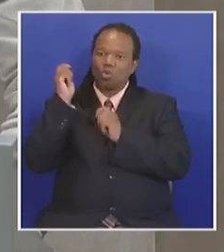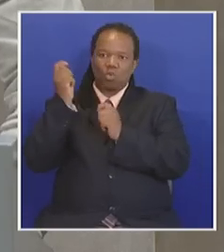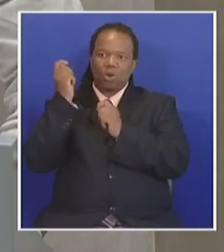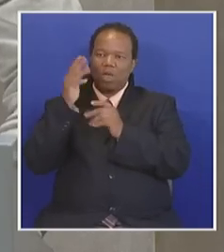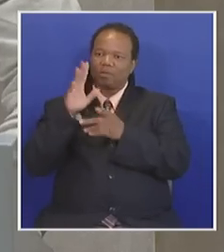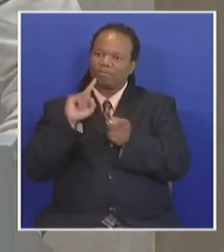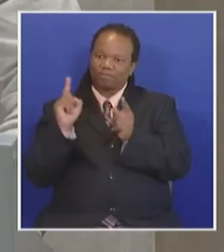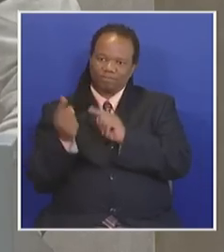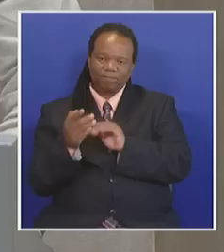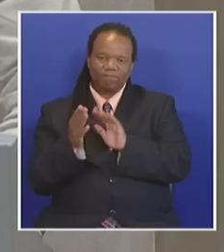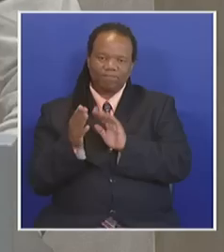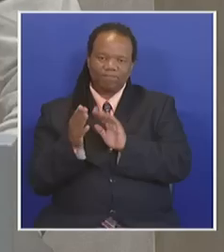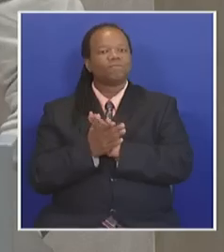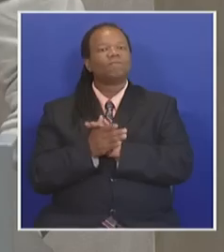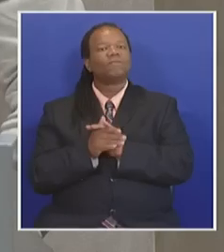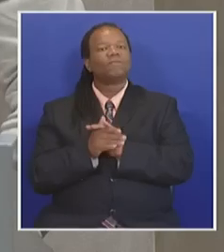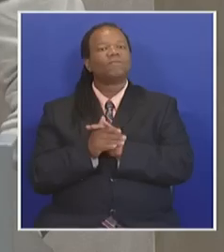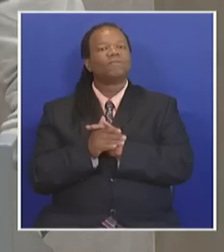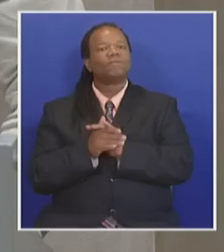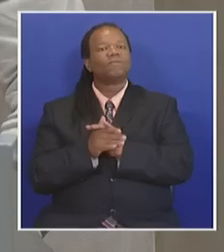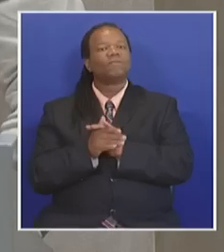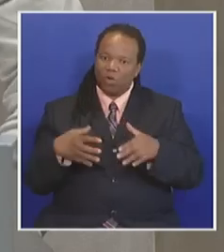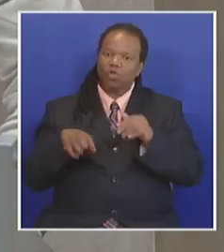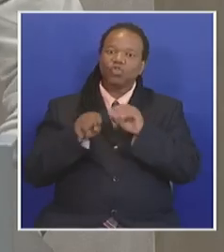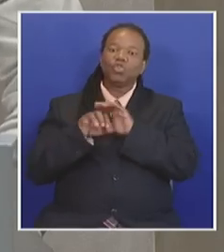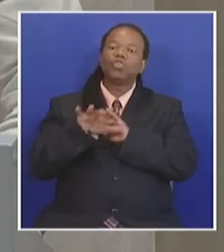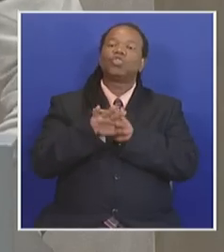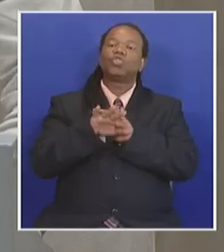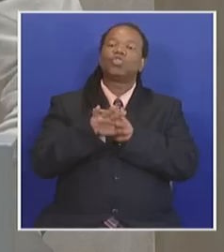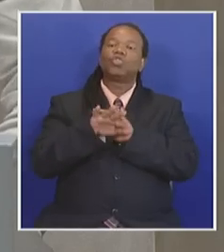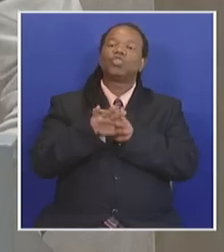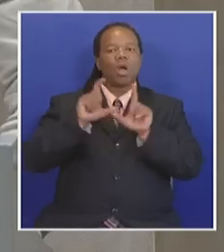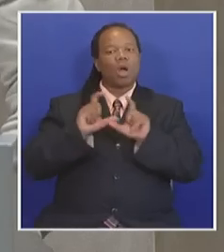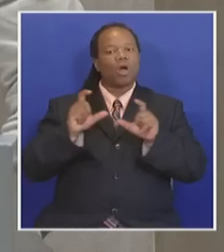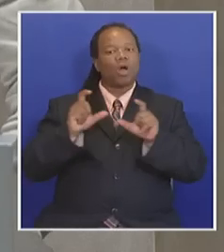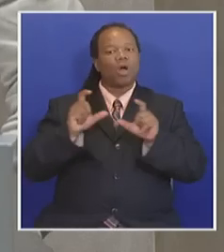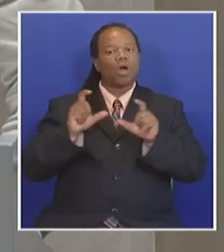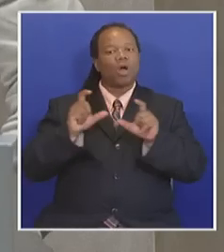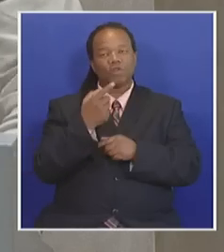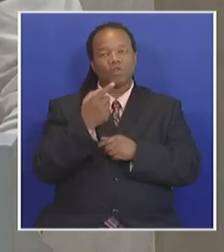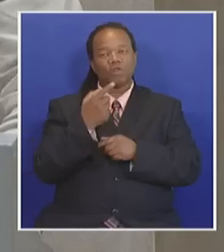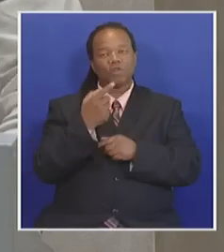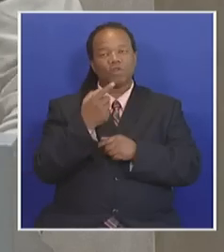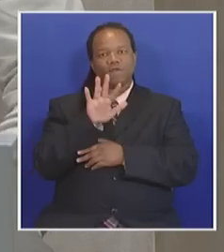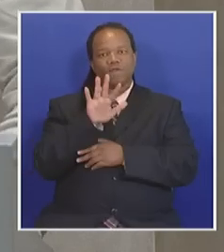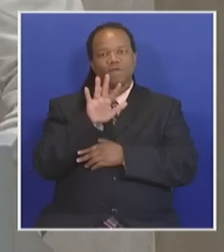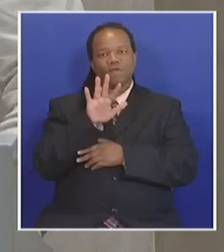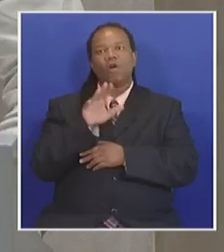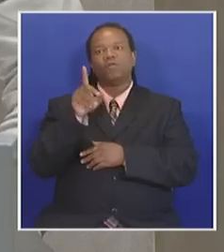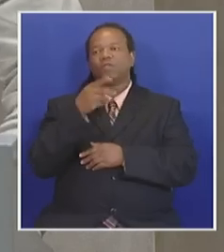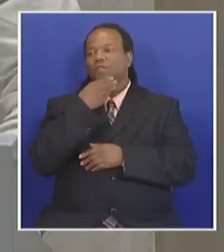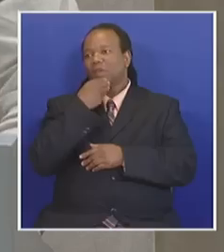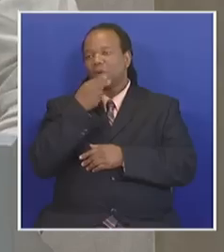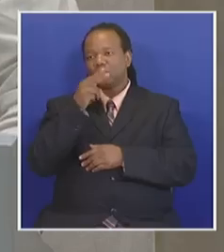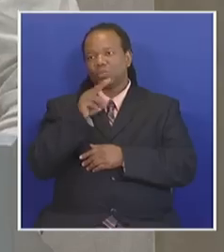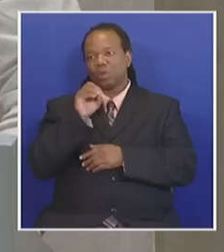The regional councils culminated into the district councils with the first local government elections on the 5th of December 2000 in South Africa. The advent